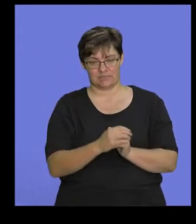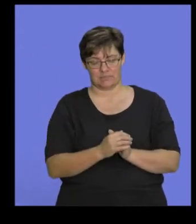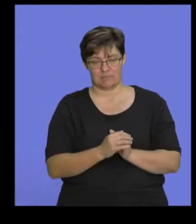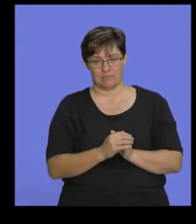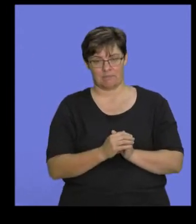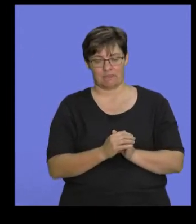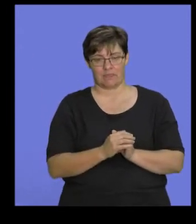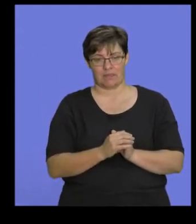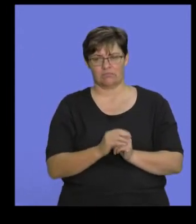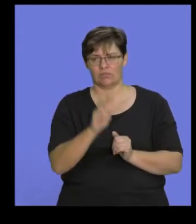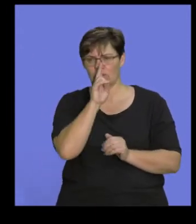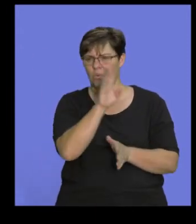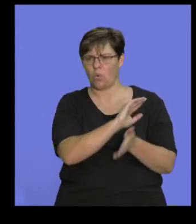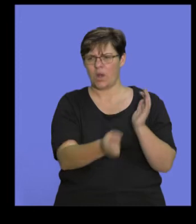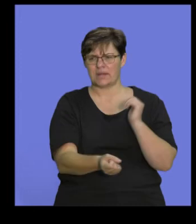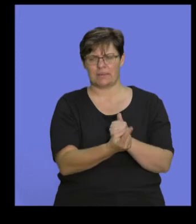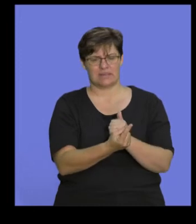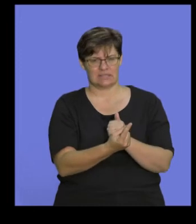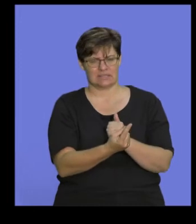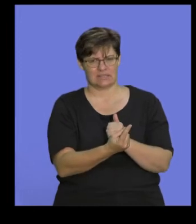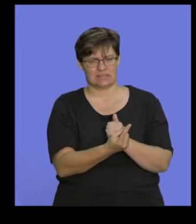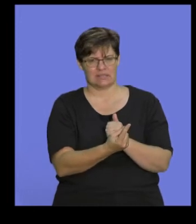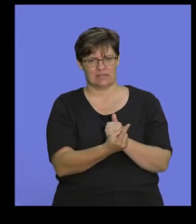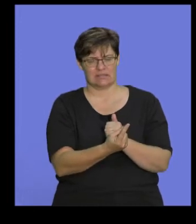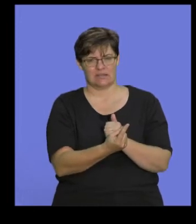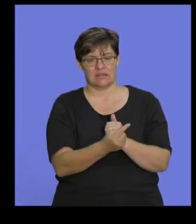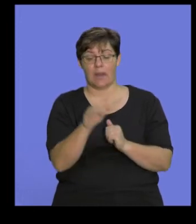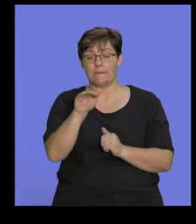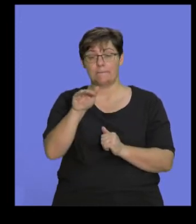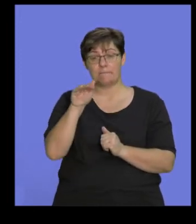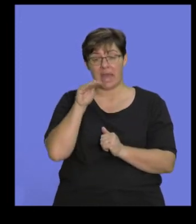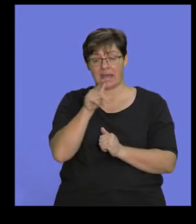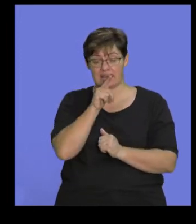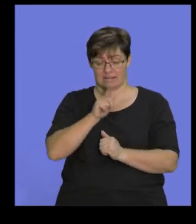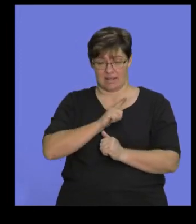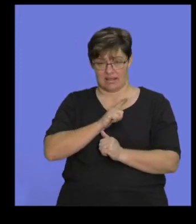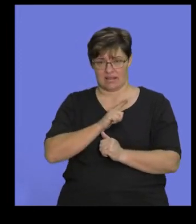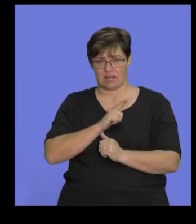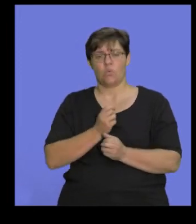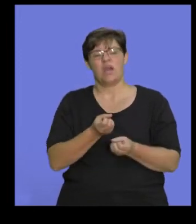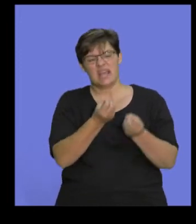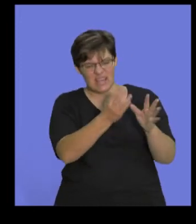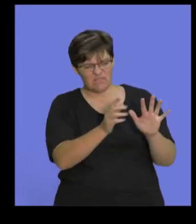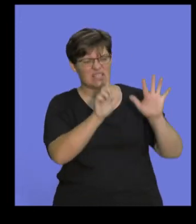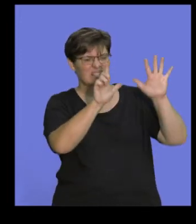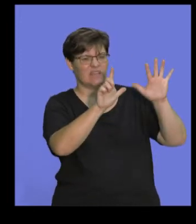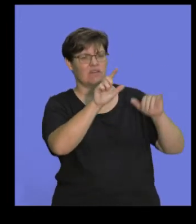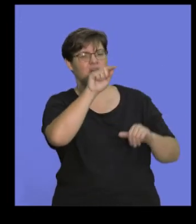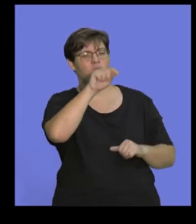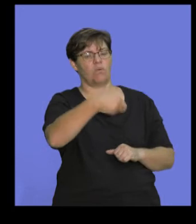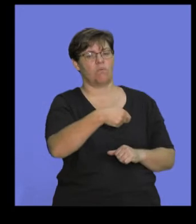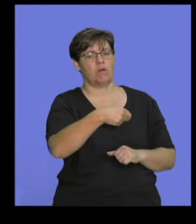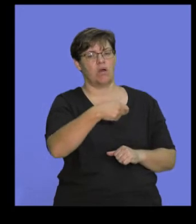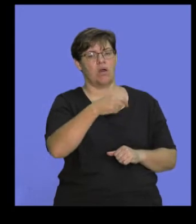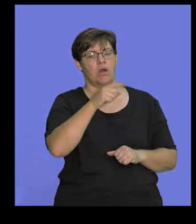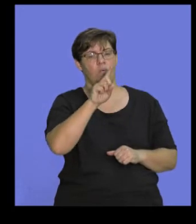7.16%. Now let's actually look at what has happened here. It means that the bank would have said to you, no, we give you